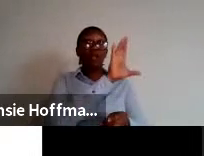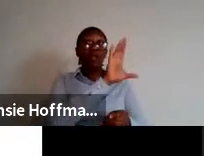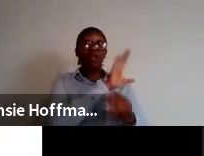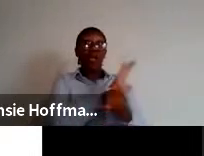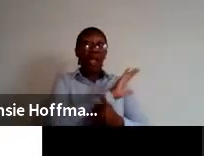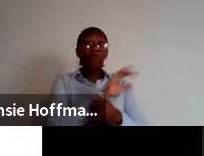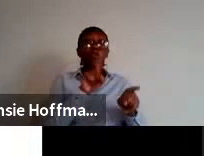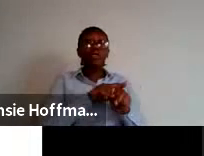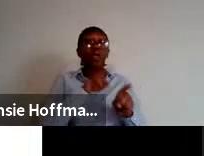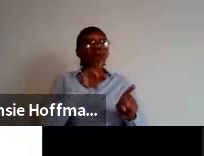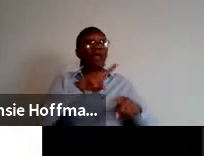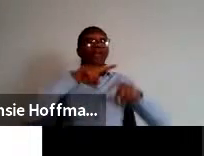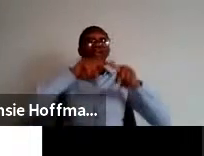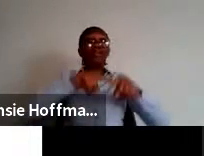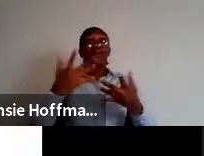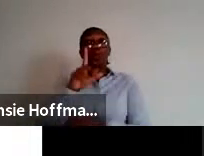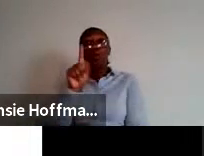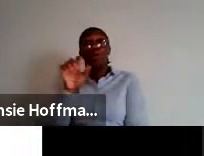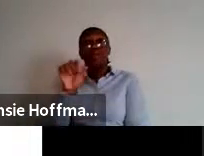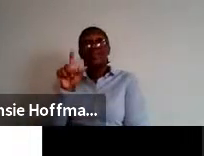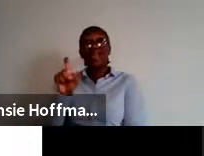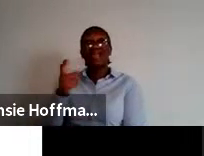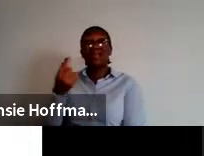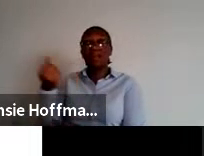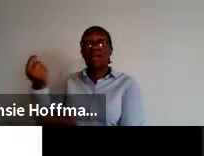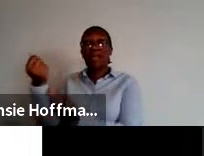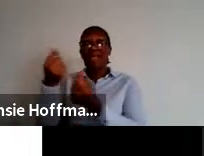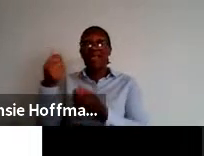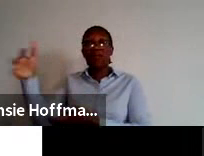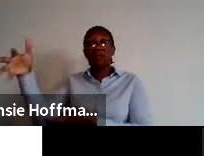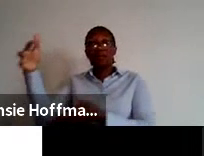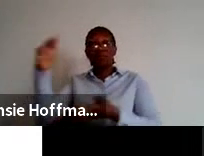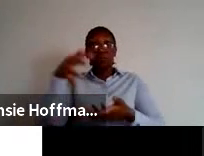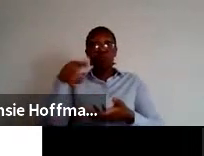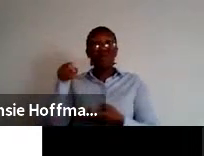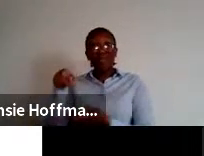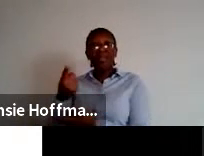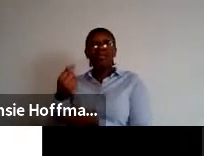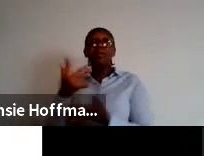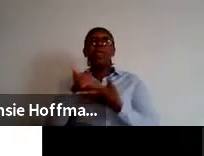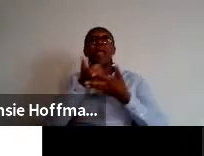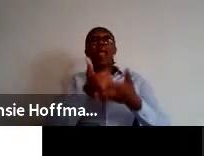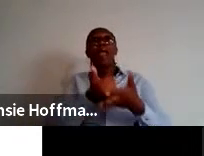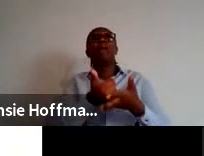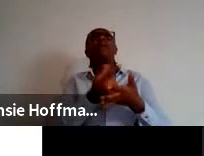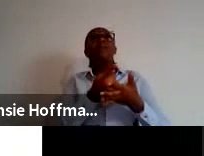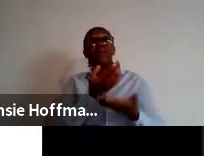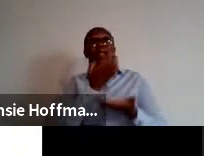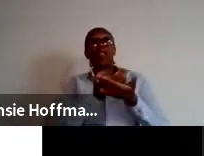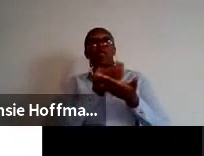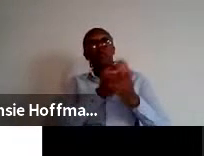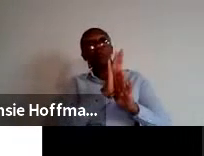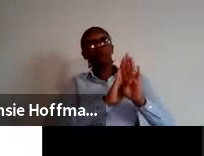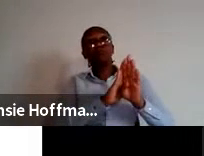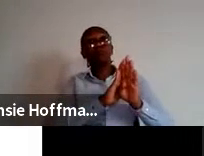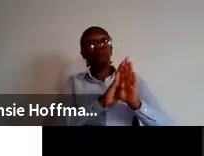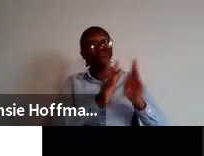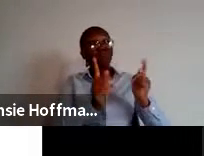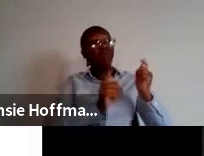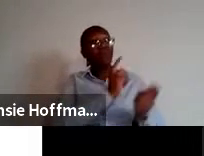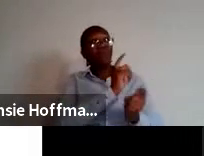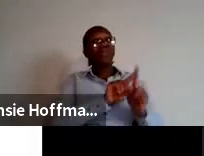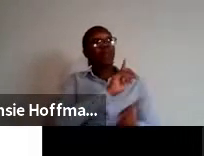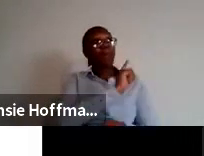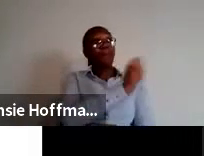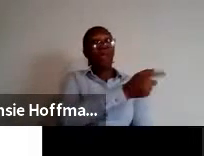taxes and customs and excise duties that are being paid so that they can finance the programs of their respective